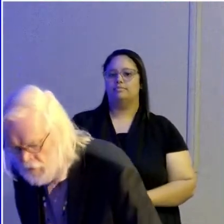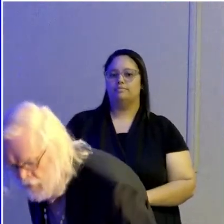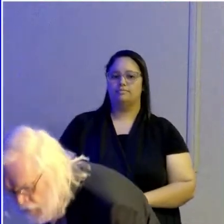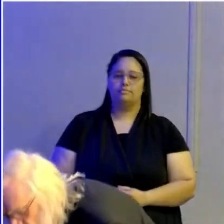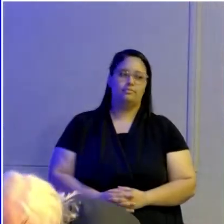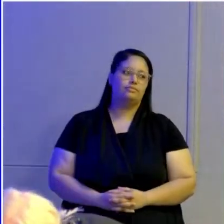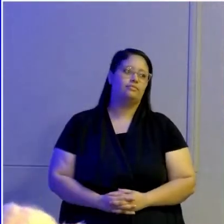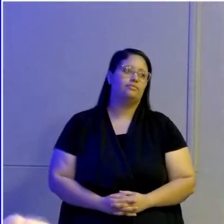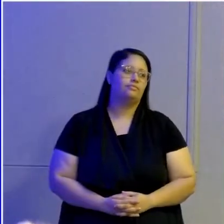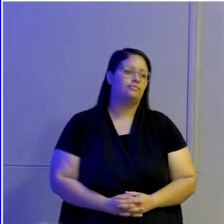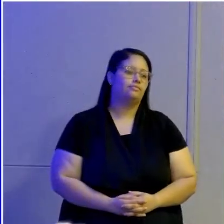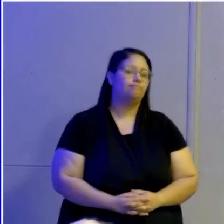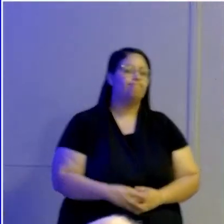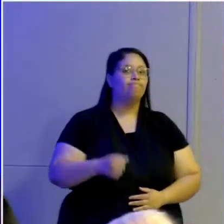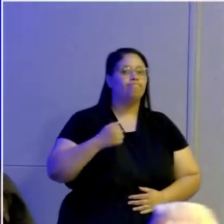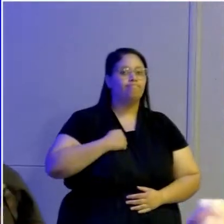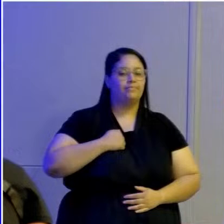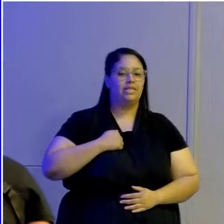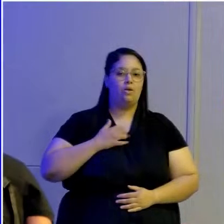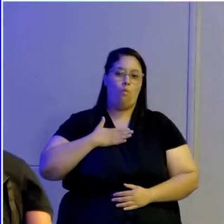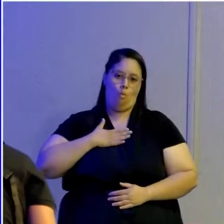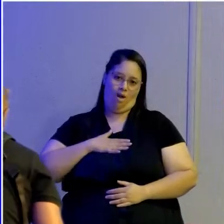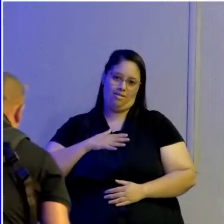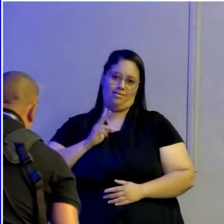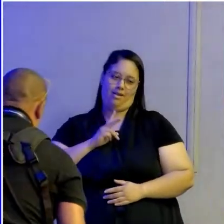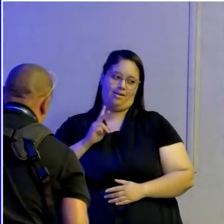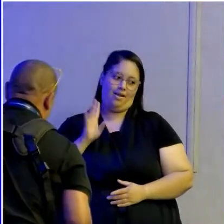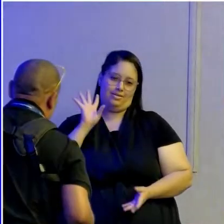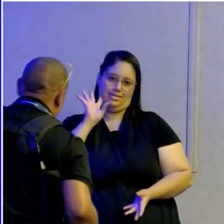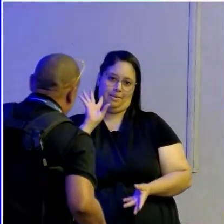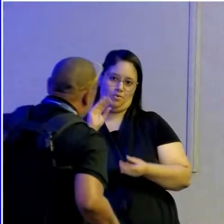I'm tempted to summarize again.